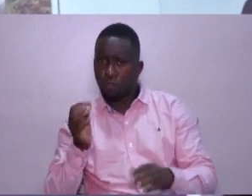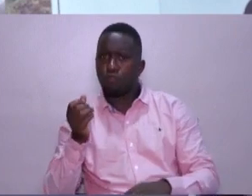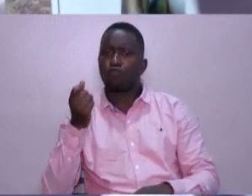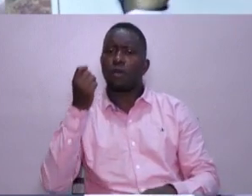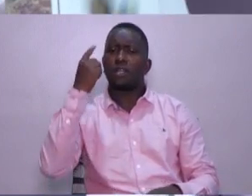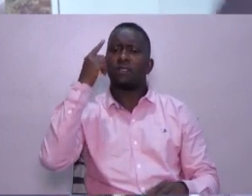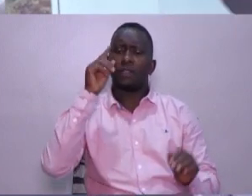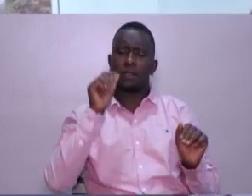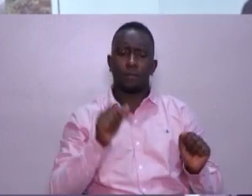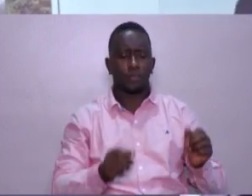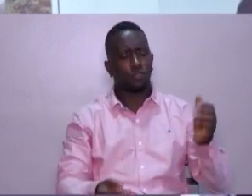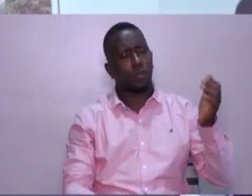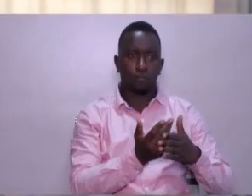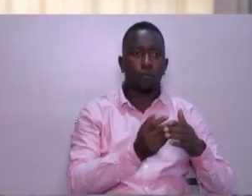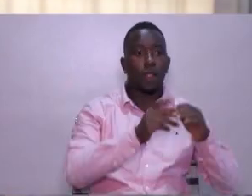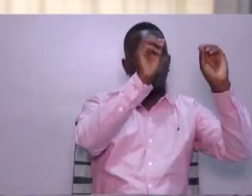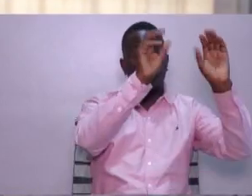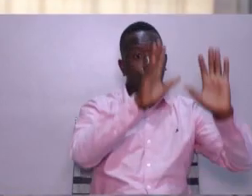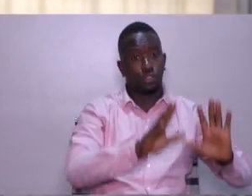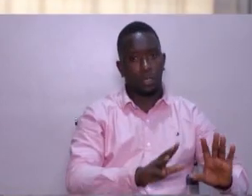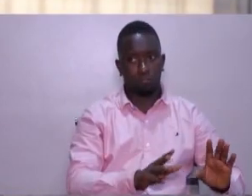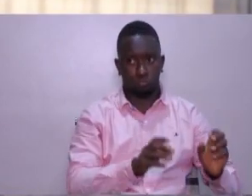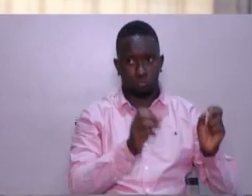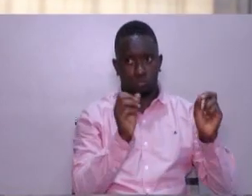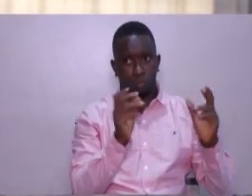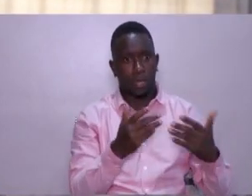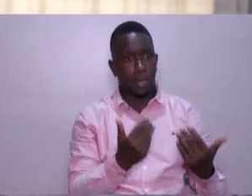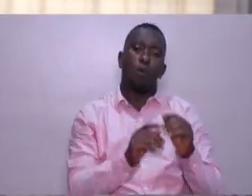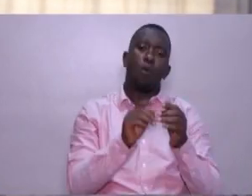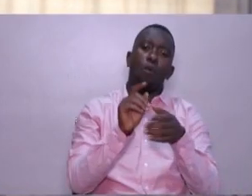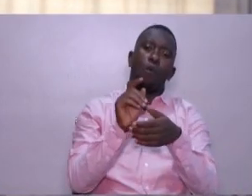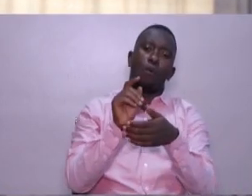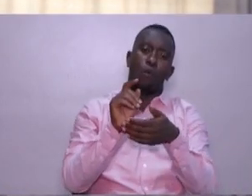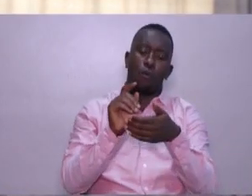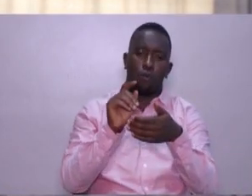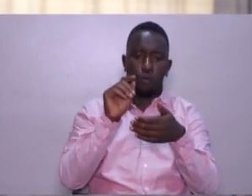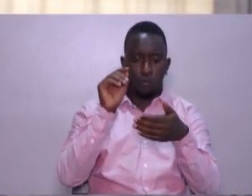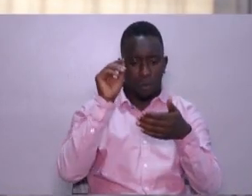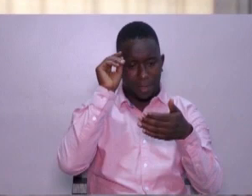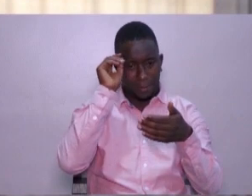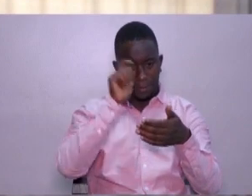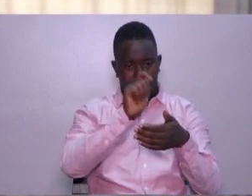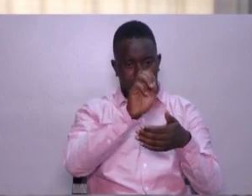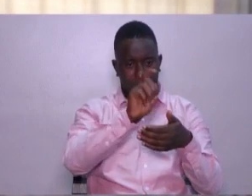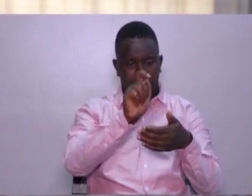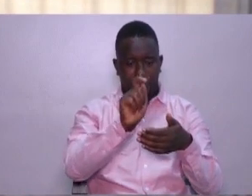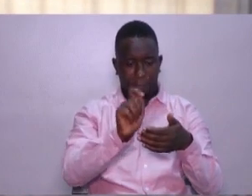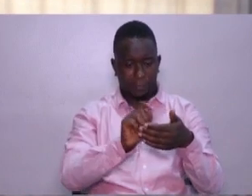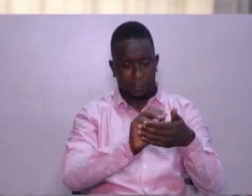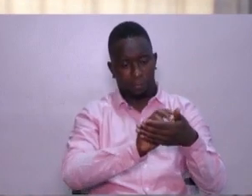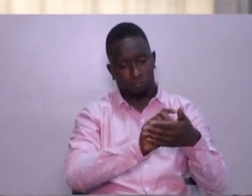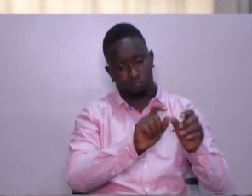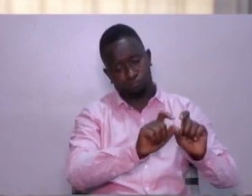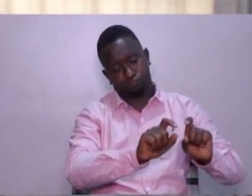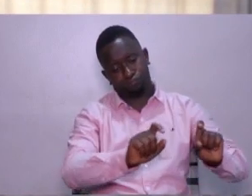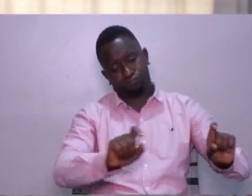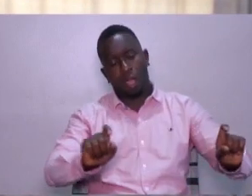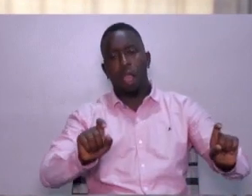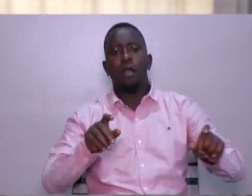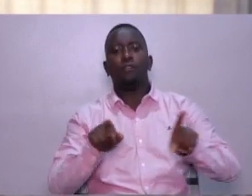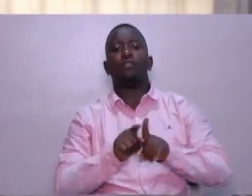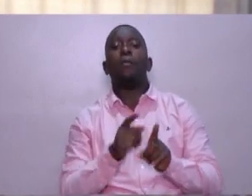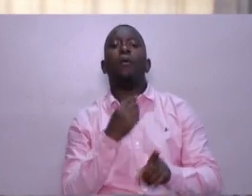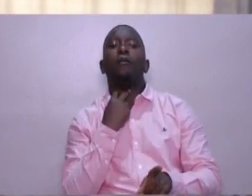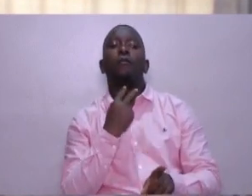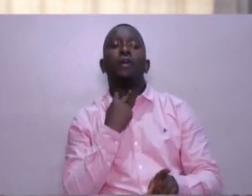virtual teacher, they will create the image of the teacher. Then the text which is going to come below it, which is the audio text, can then be even a bubble from